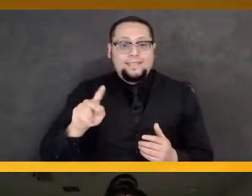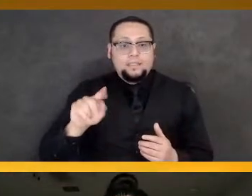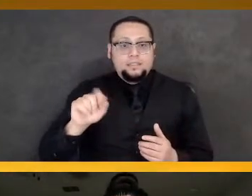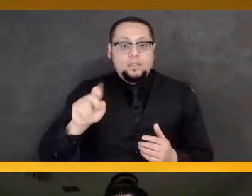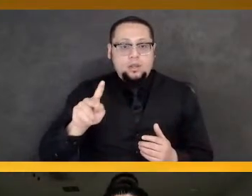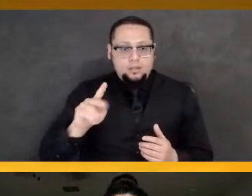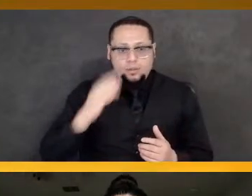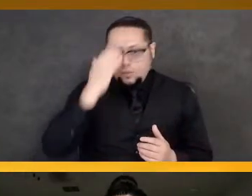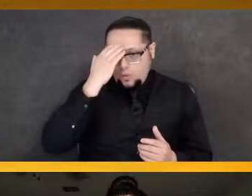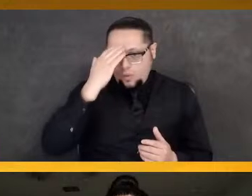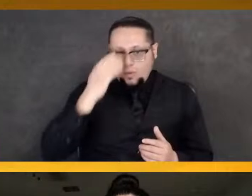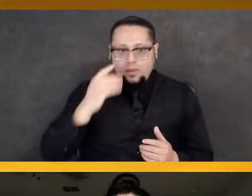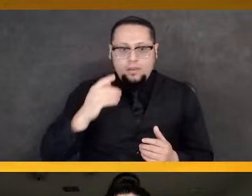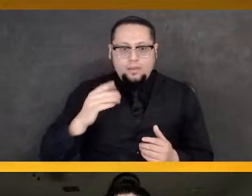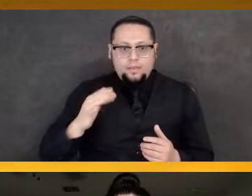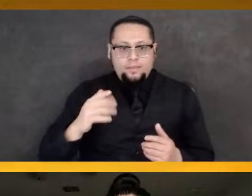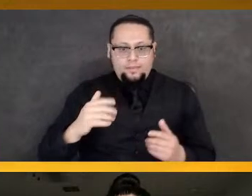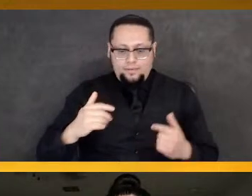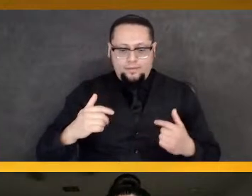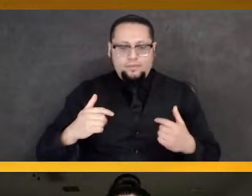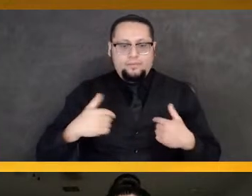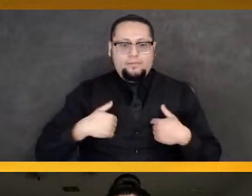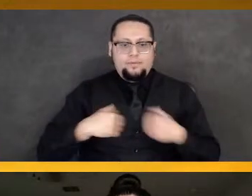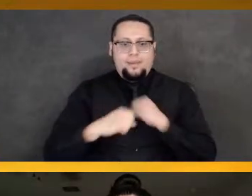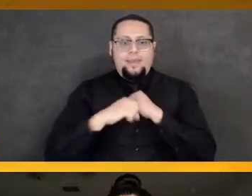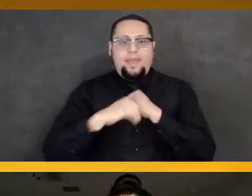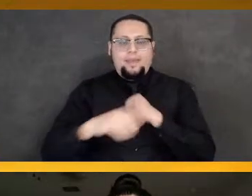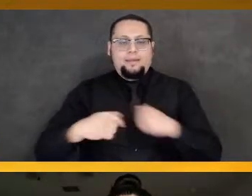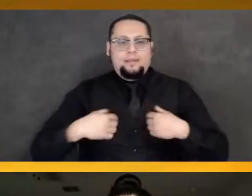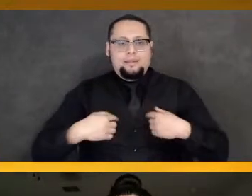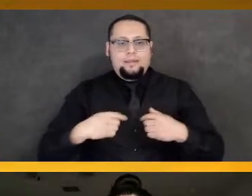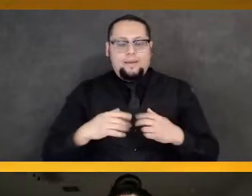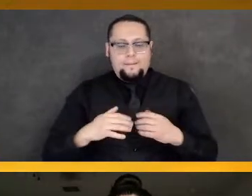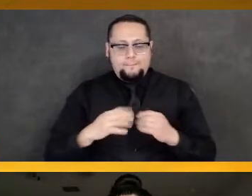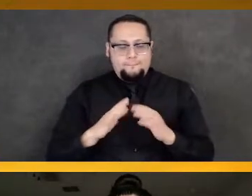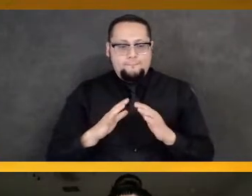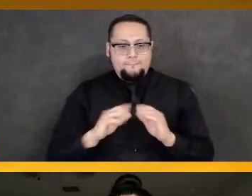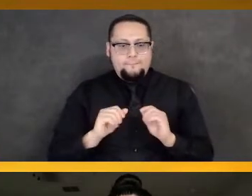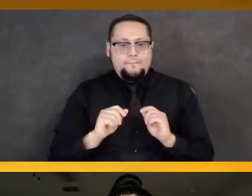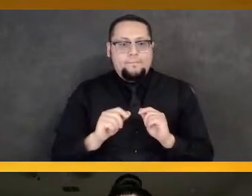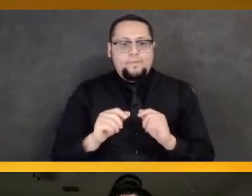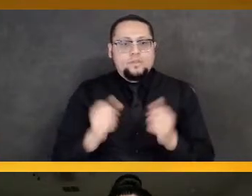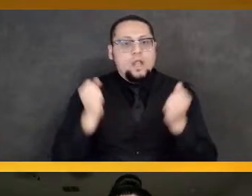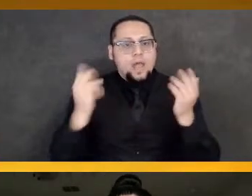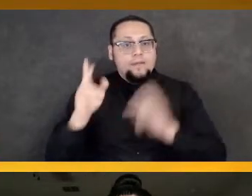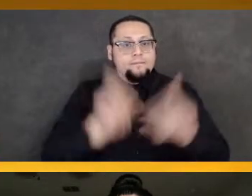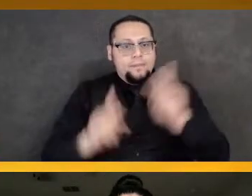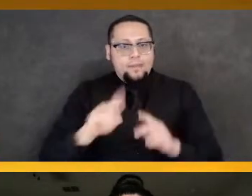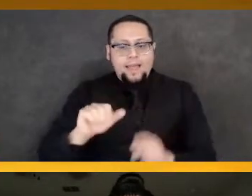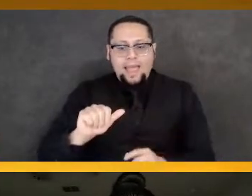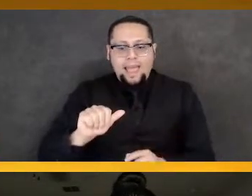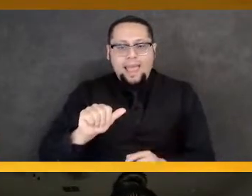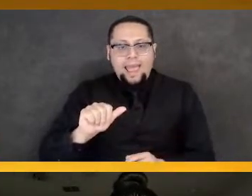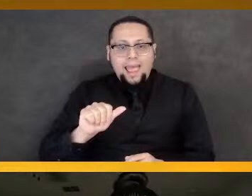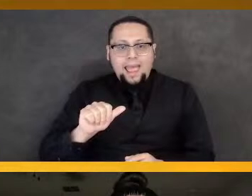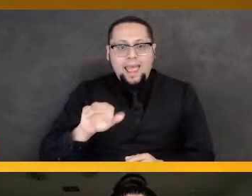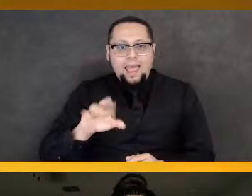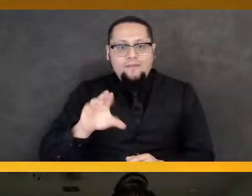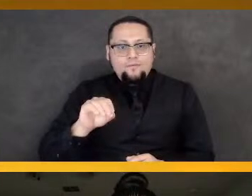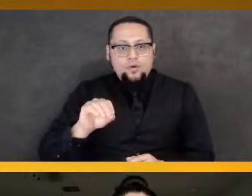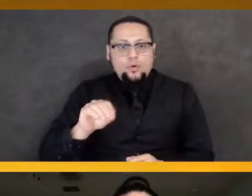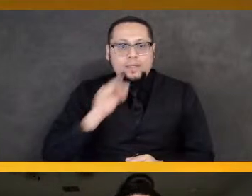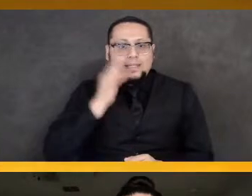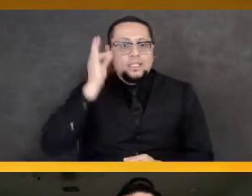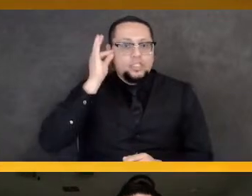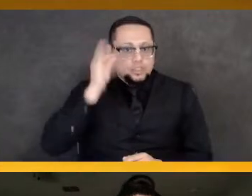app, that Creators app, there's a lot of Afro-Indigenous people on there who are trying to teach more about